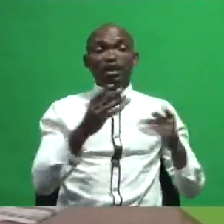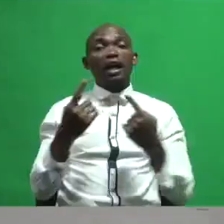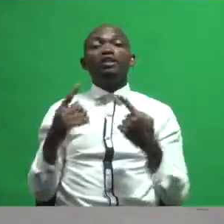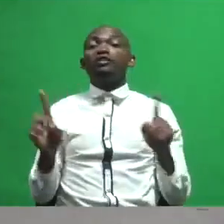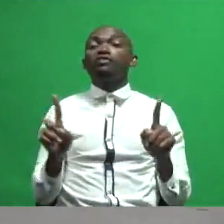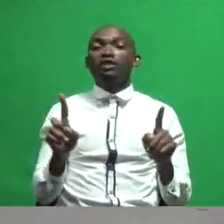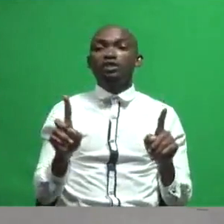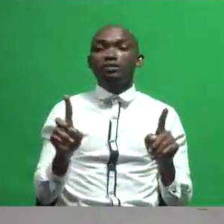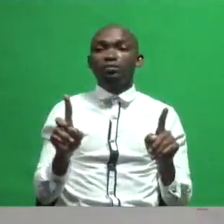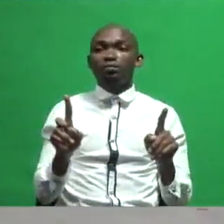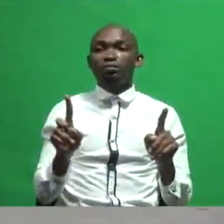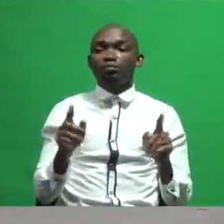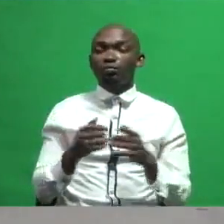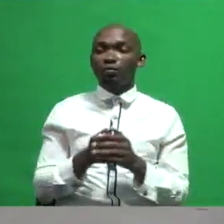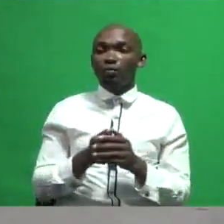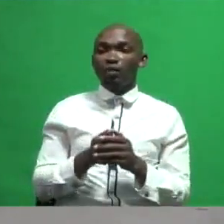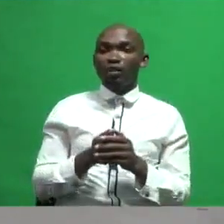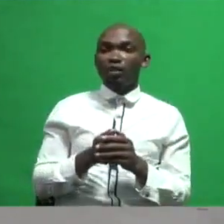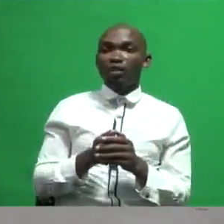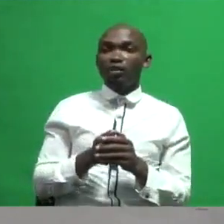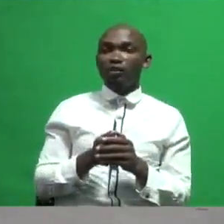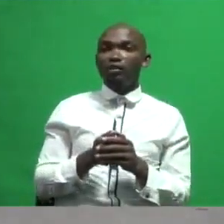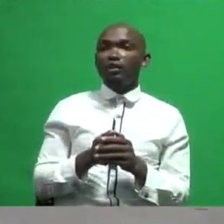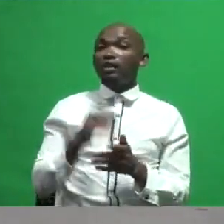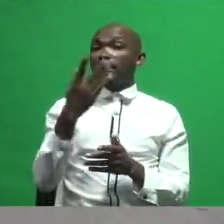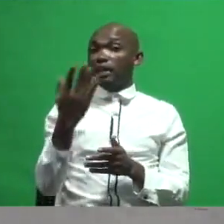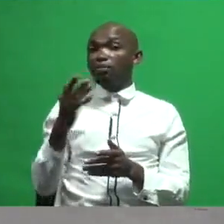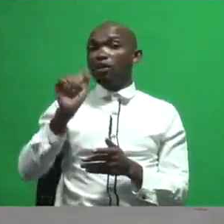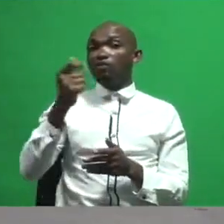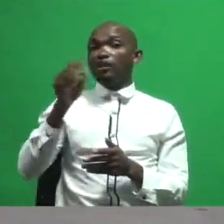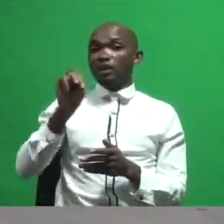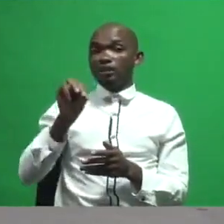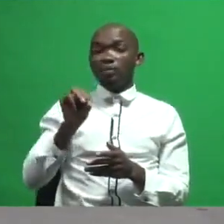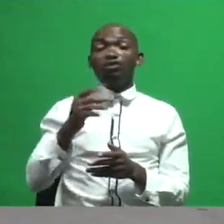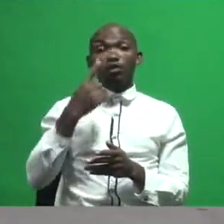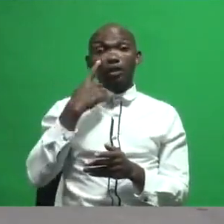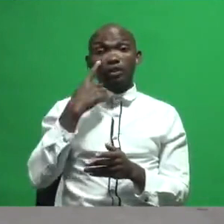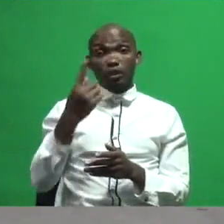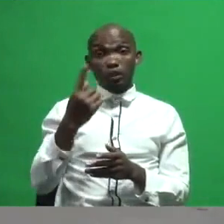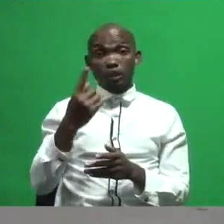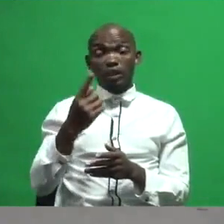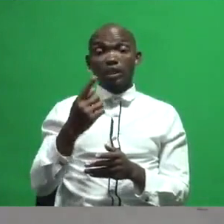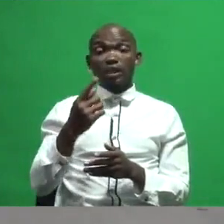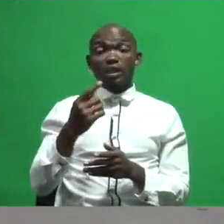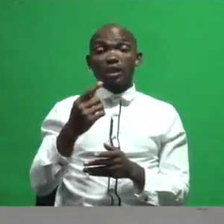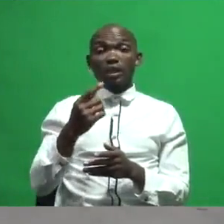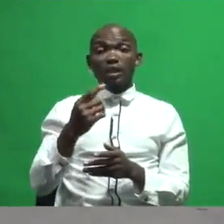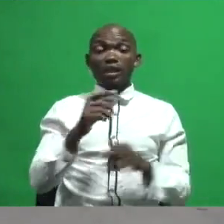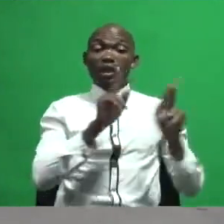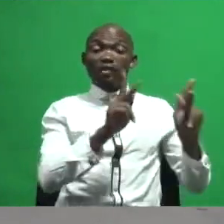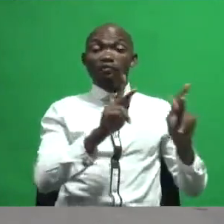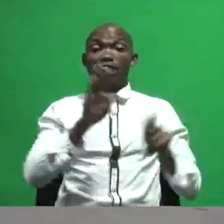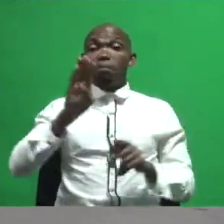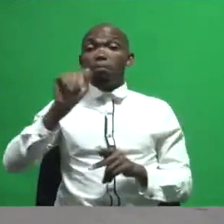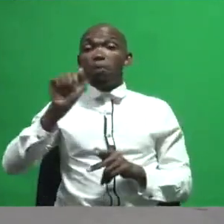arrangement. This is linear, this is with branched one. So what about number of atoms? Let us look if Bakari is right or